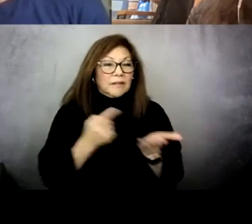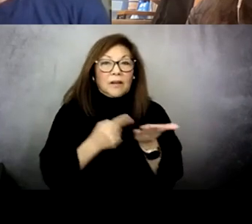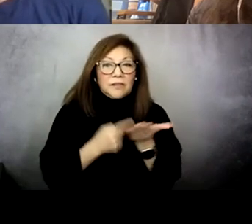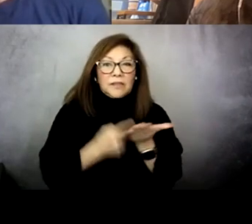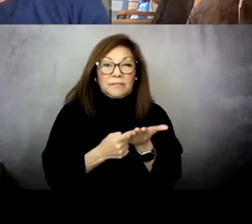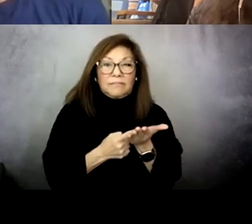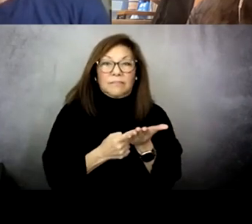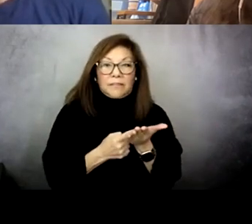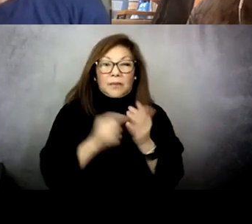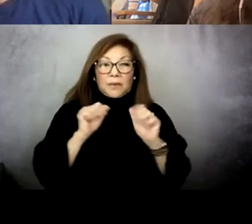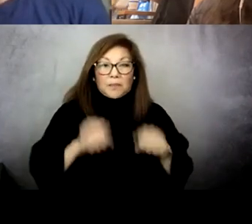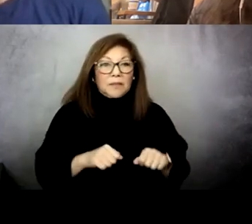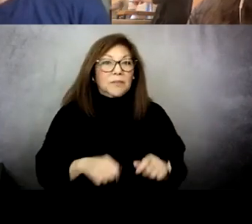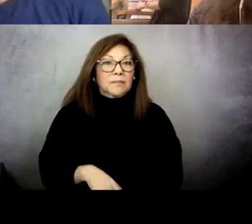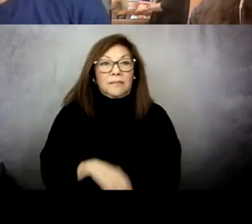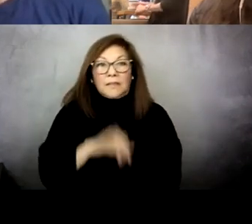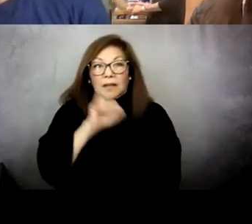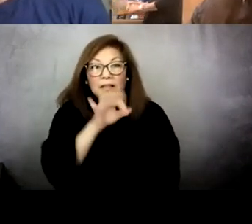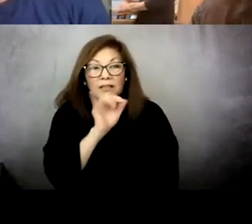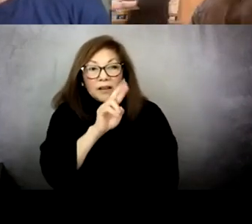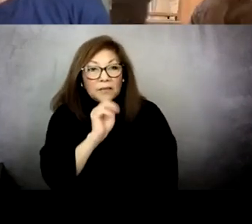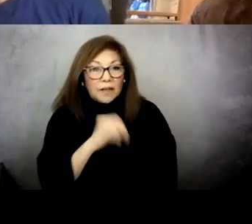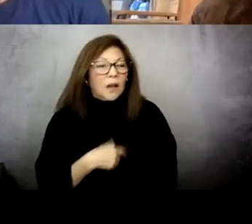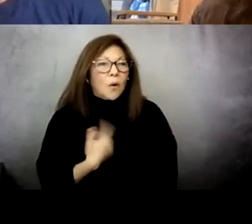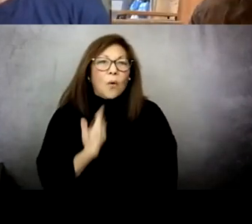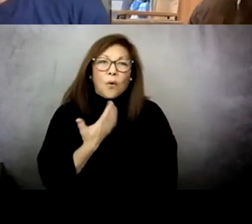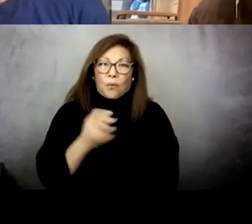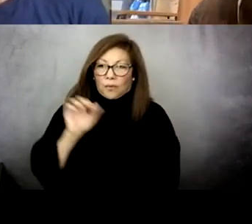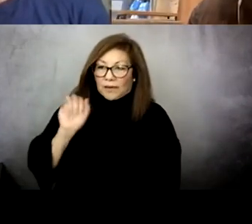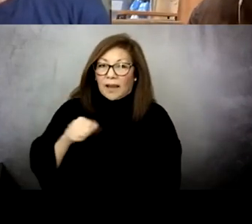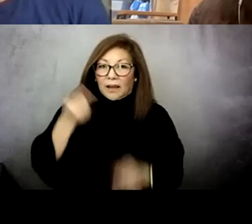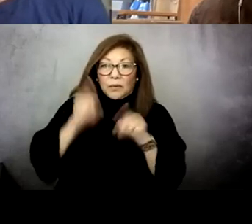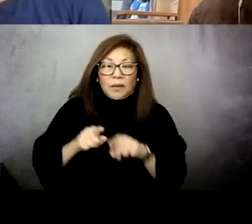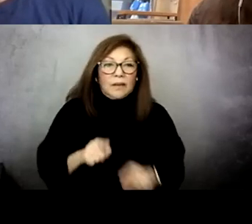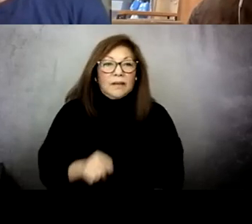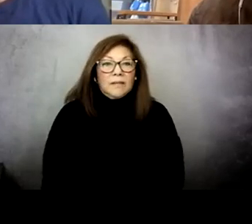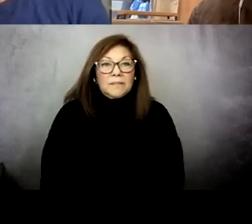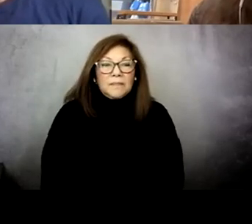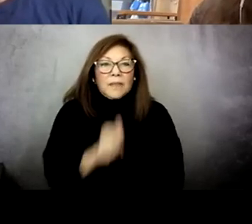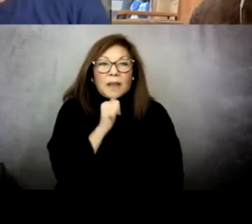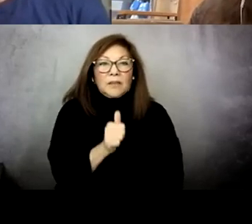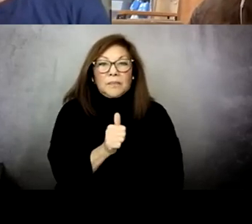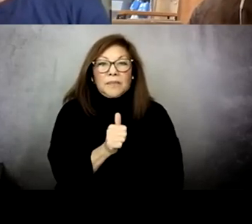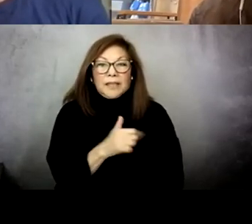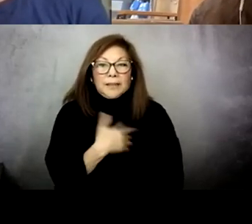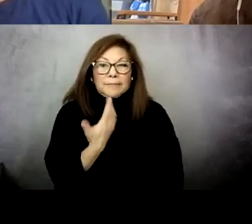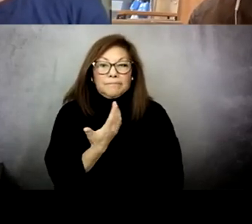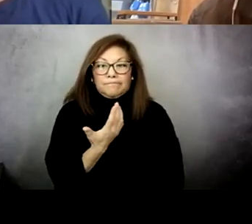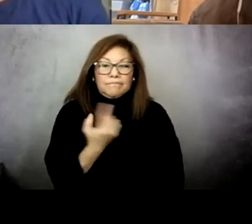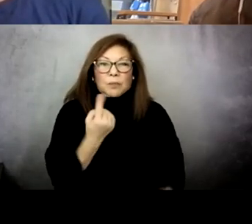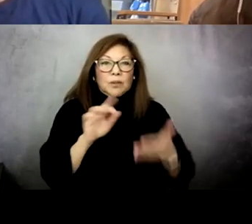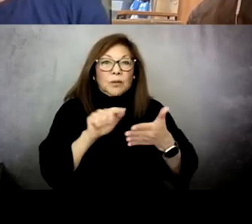Yeah, Jeffrey? Yeah, no, I totally hear that. I think, you know, not to be a curmudgeon that hates the internet, but